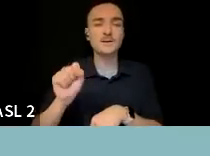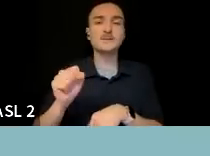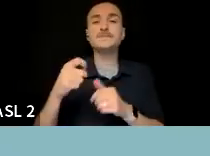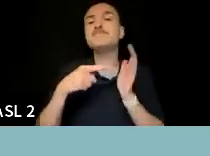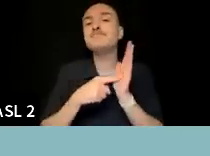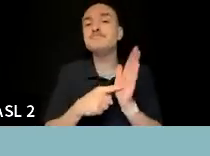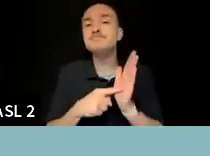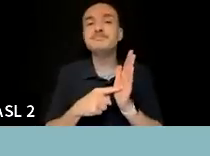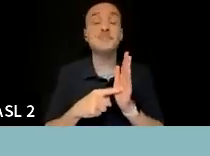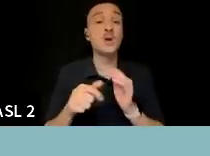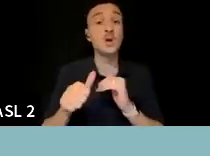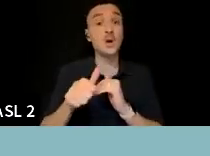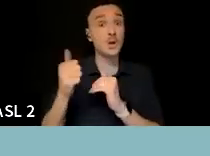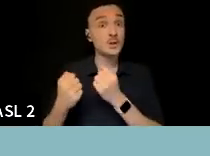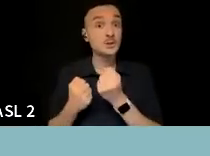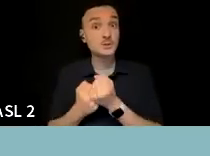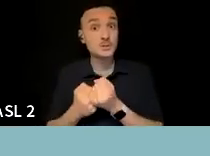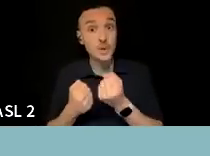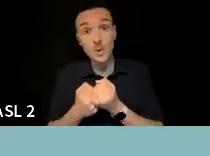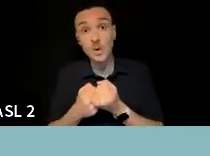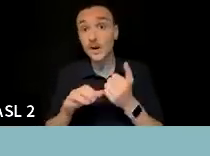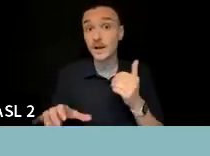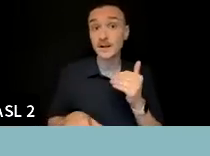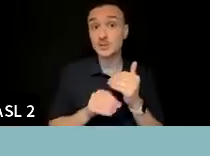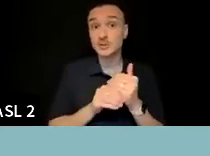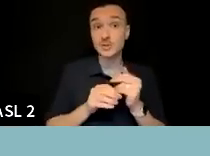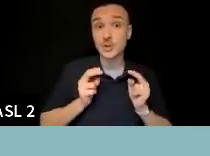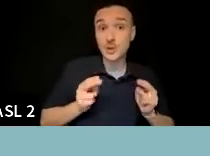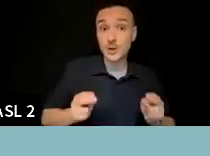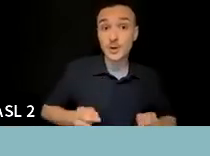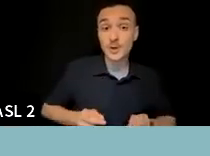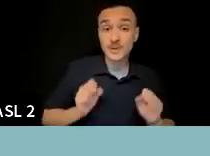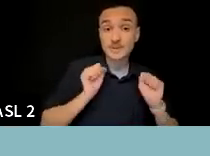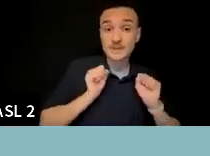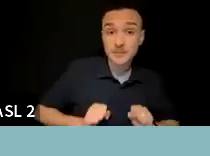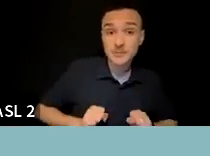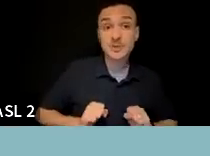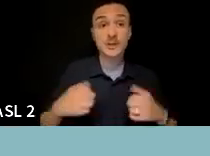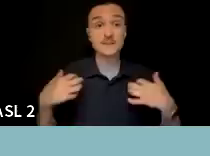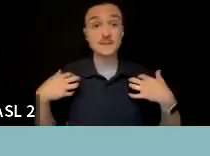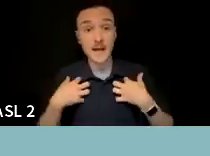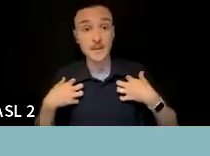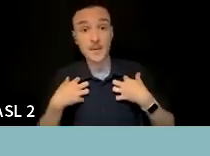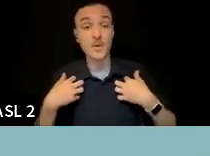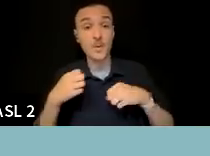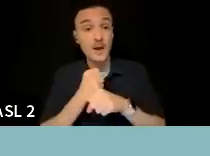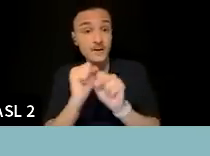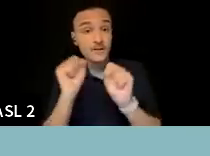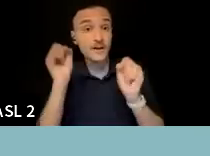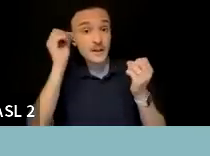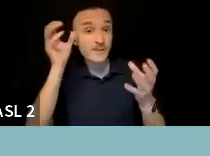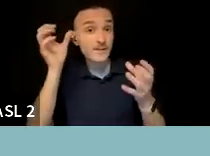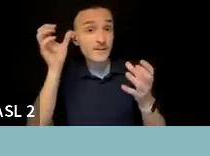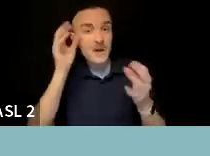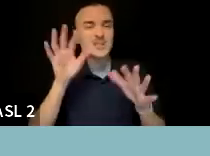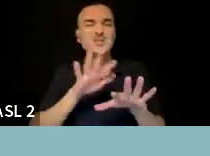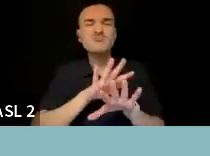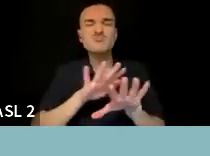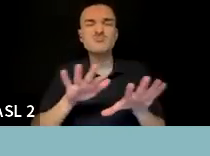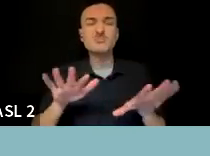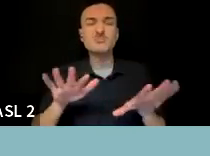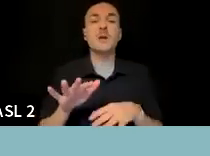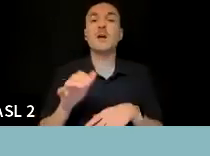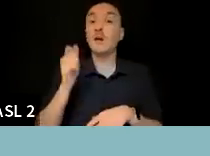and additional human subjects and animal welfare information. Just remember that the just-in-time request is not